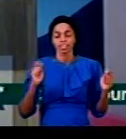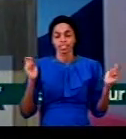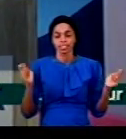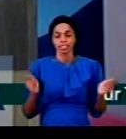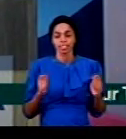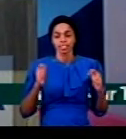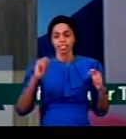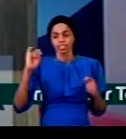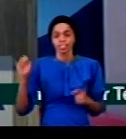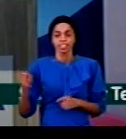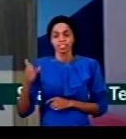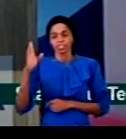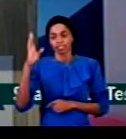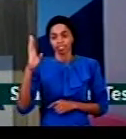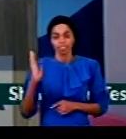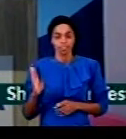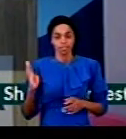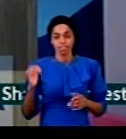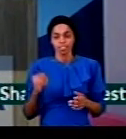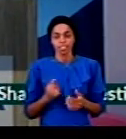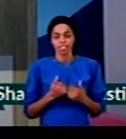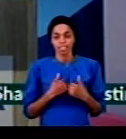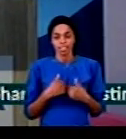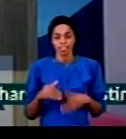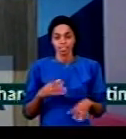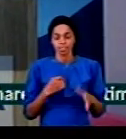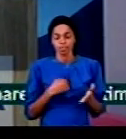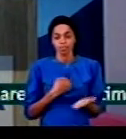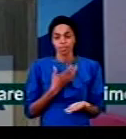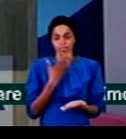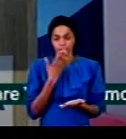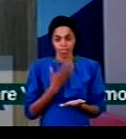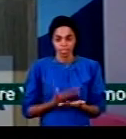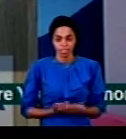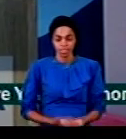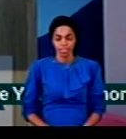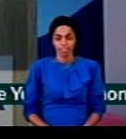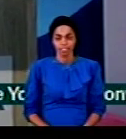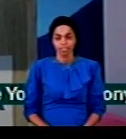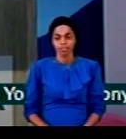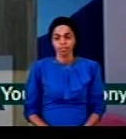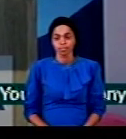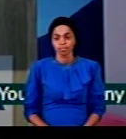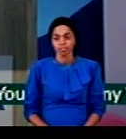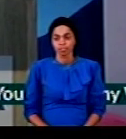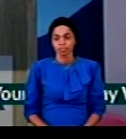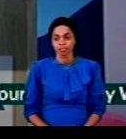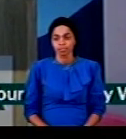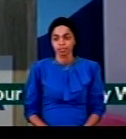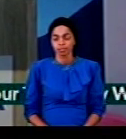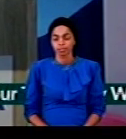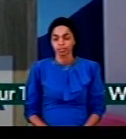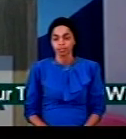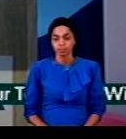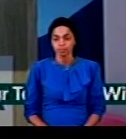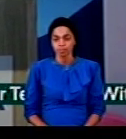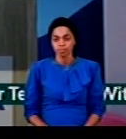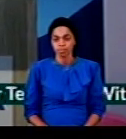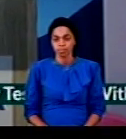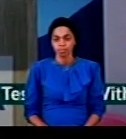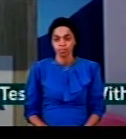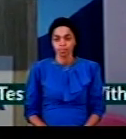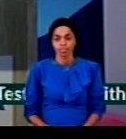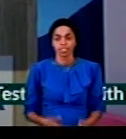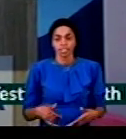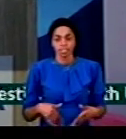Thank you. Let's have two testimonies online because we have want to pick many testimonies tonight. Please, as God